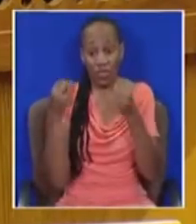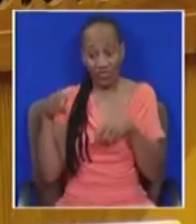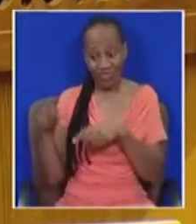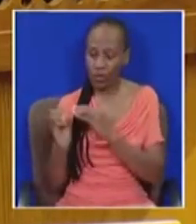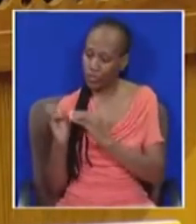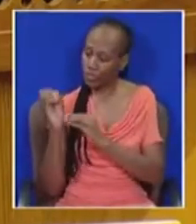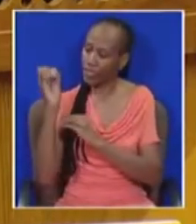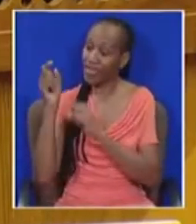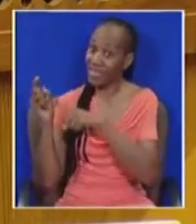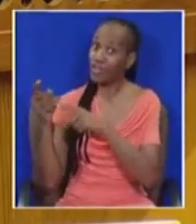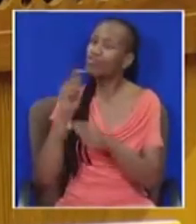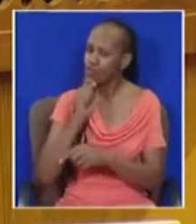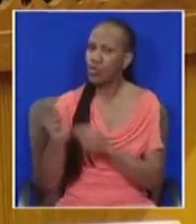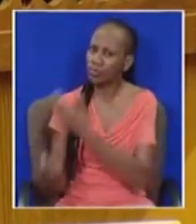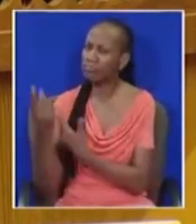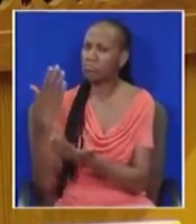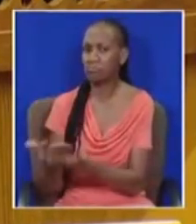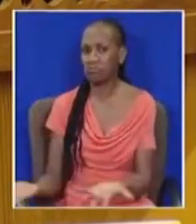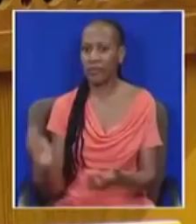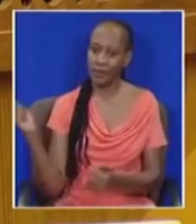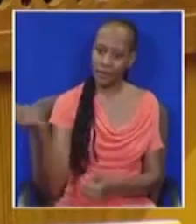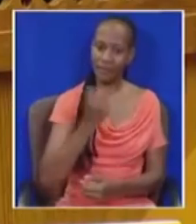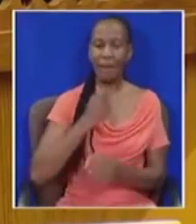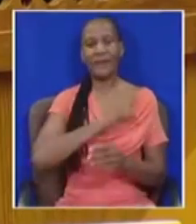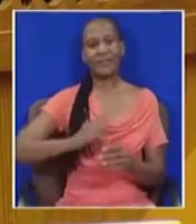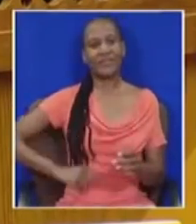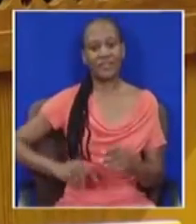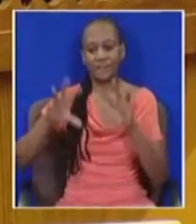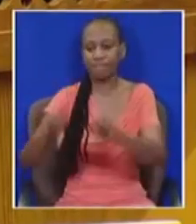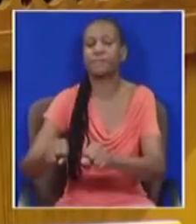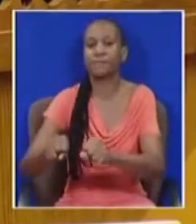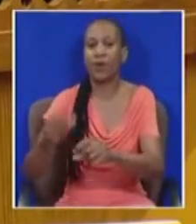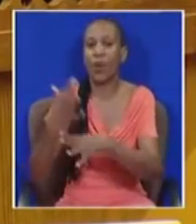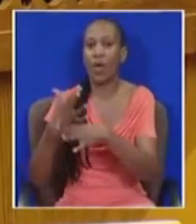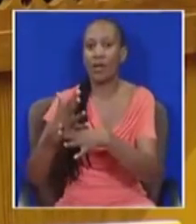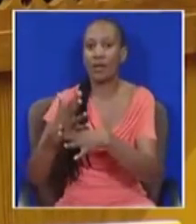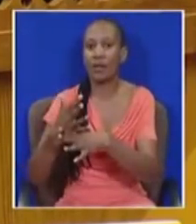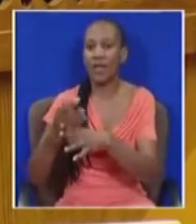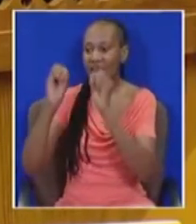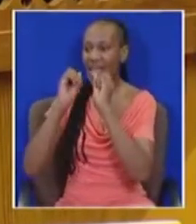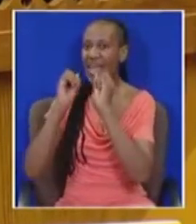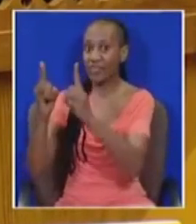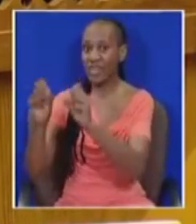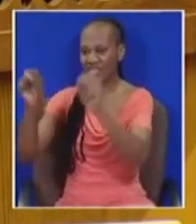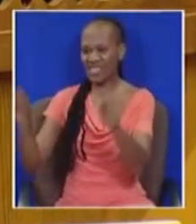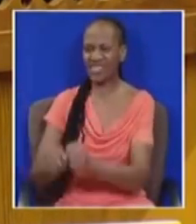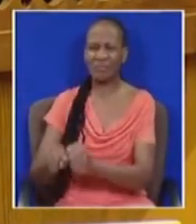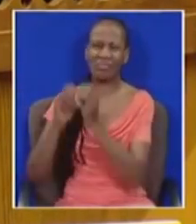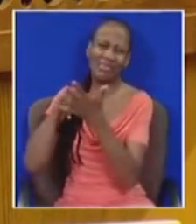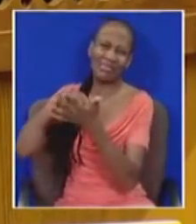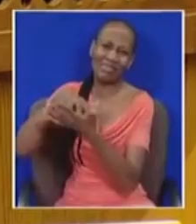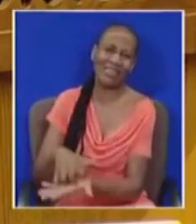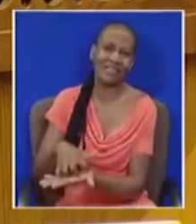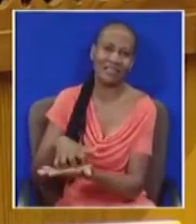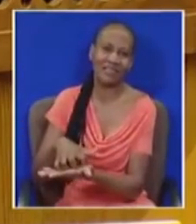false dawn. Our president has inherited a broken education system in